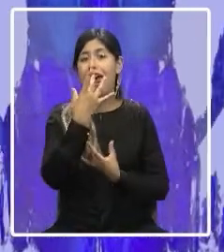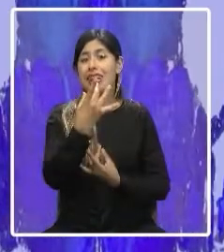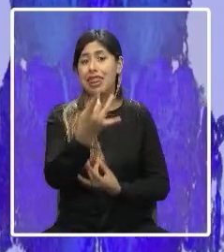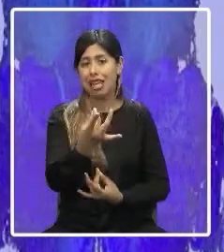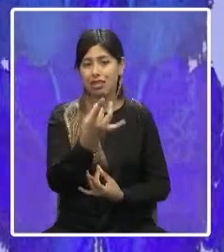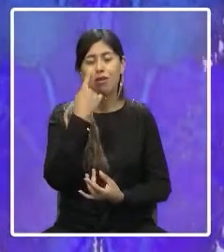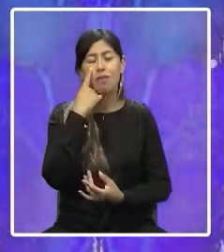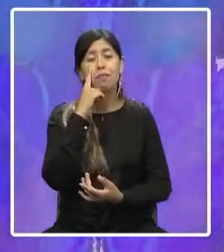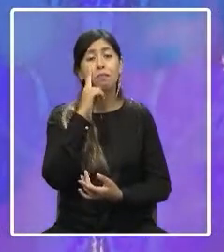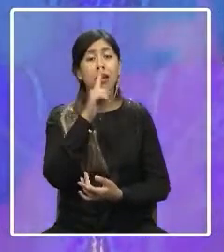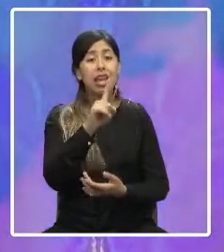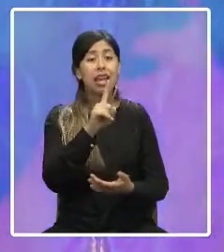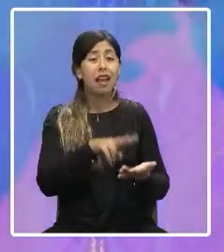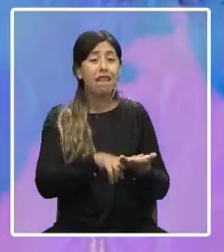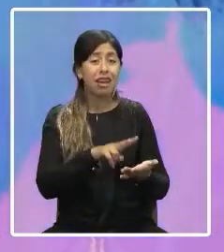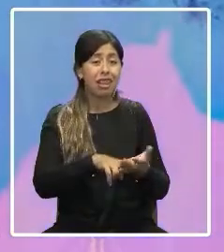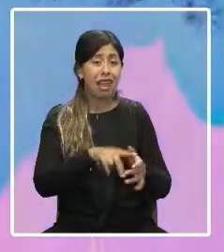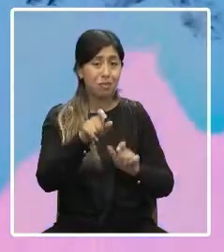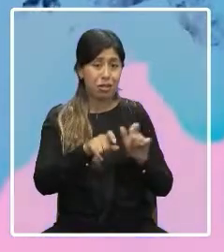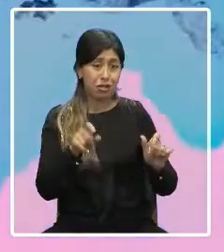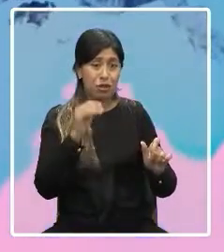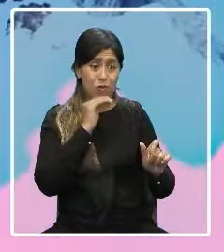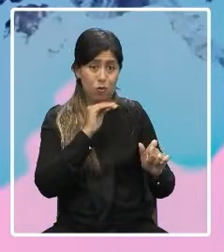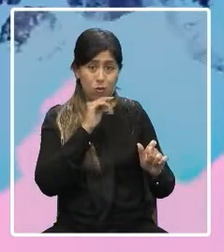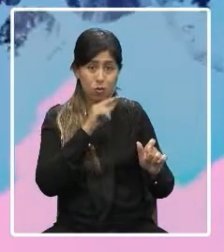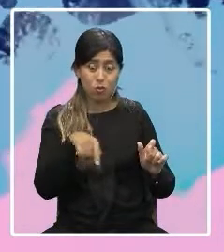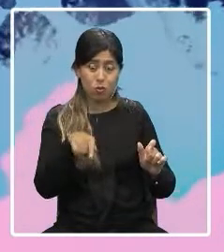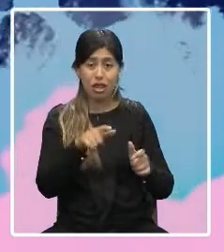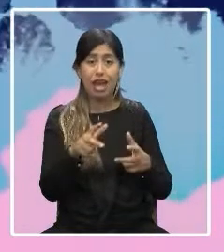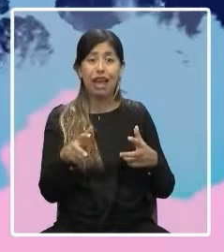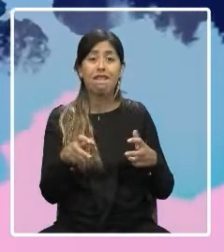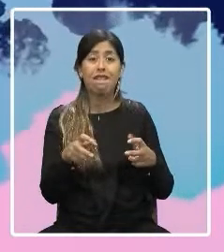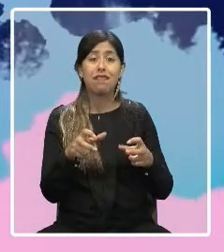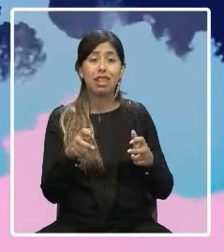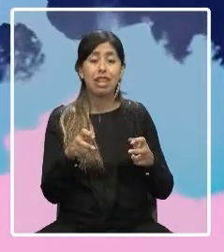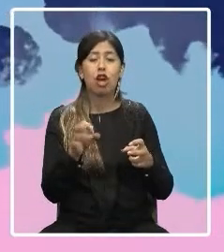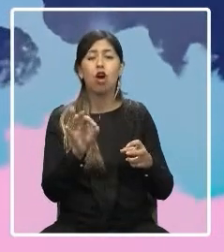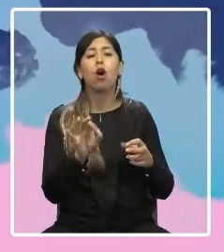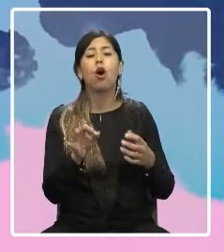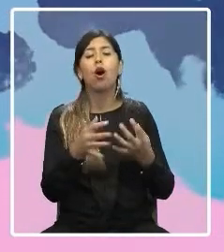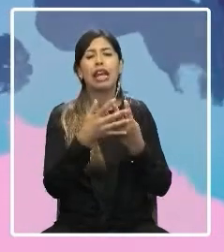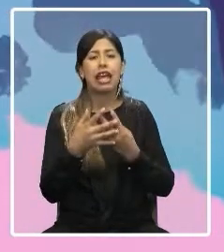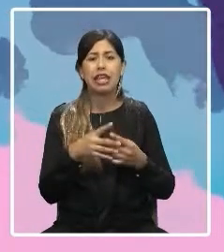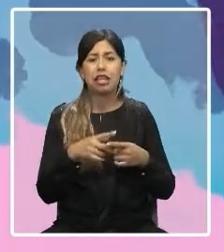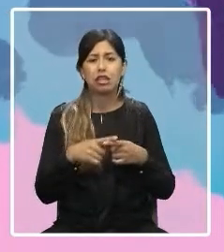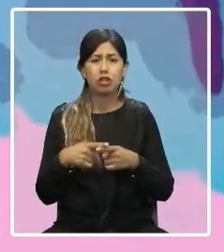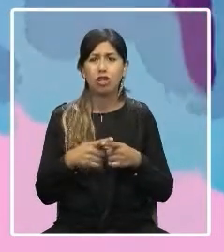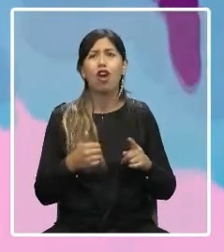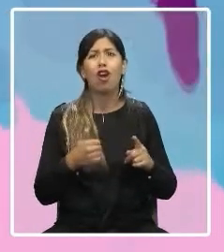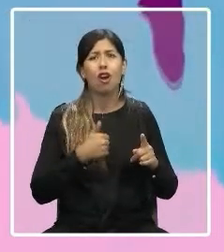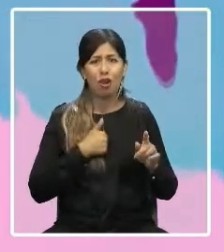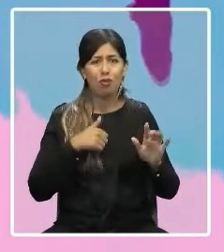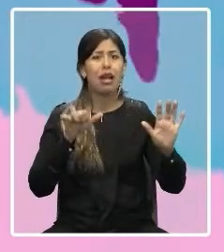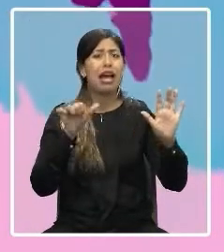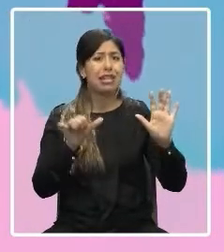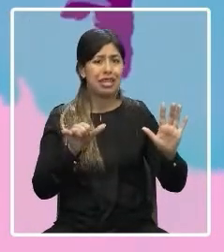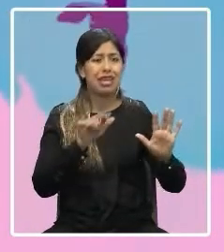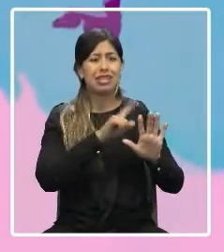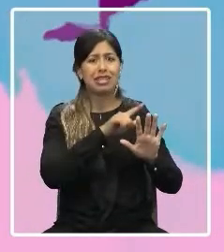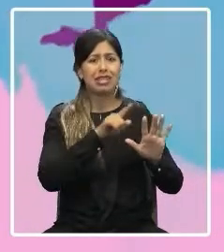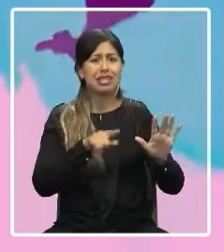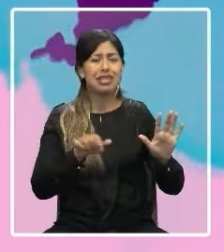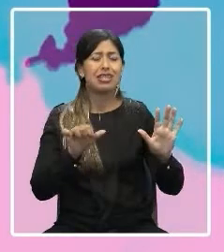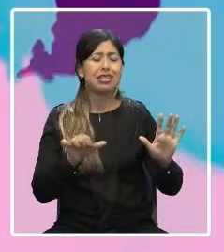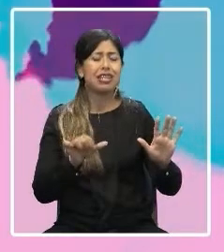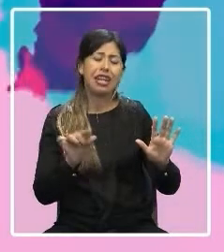or their video game use would actually fulfill all of these 6 criteria. Some people, for instance, might endorse 3 of them or